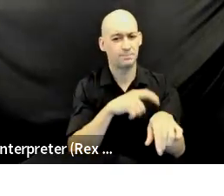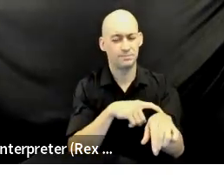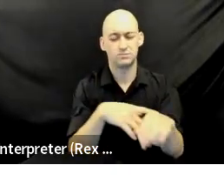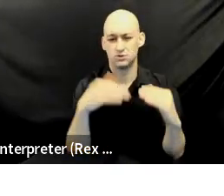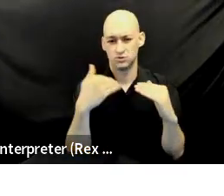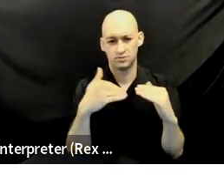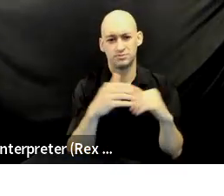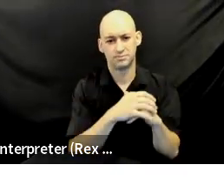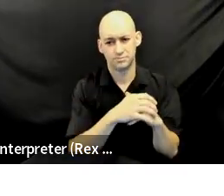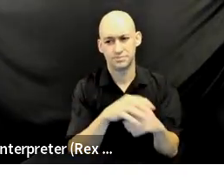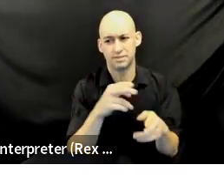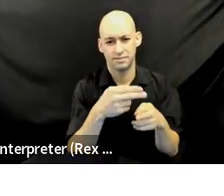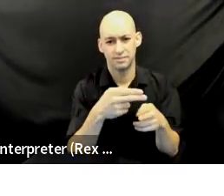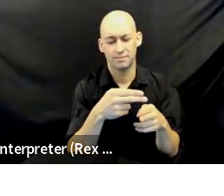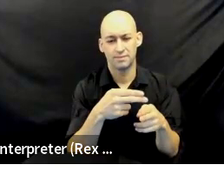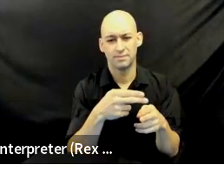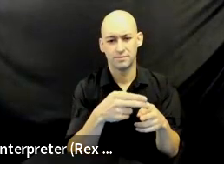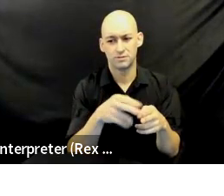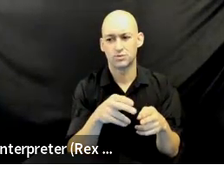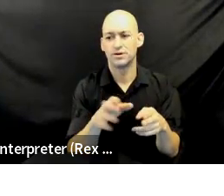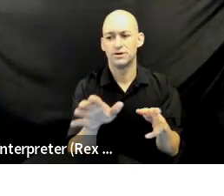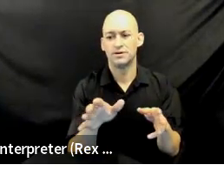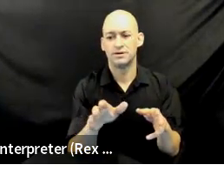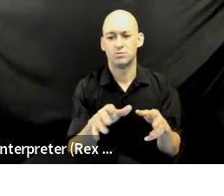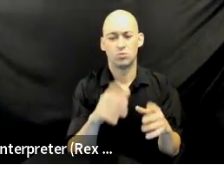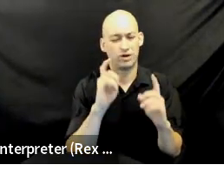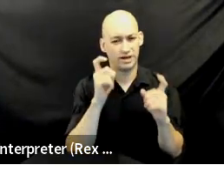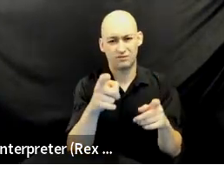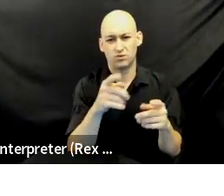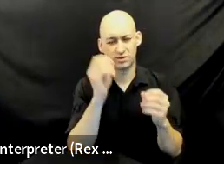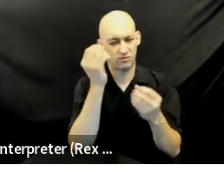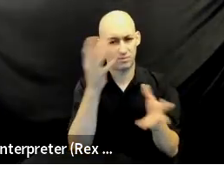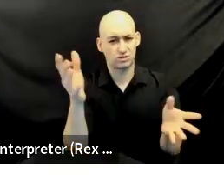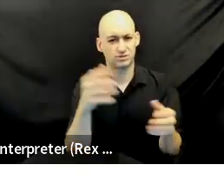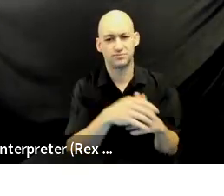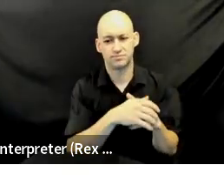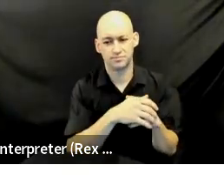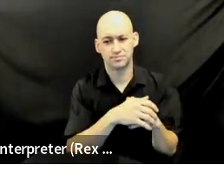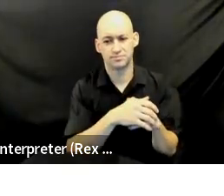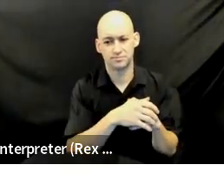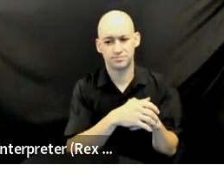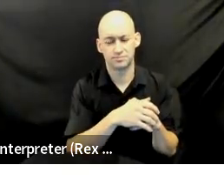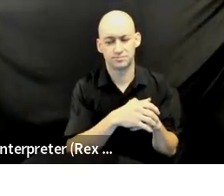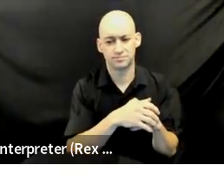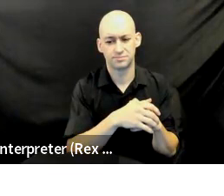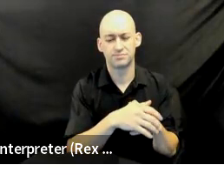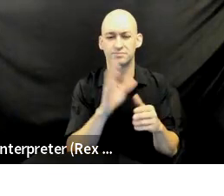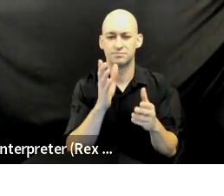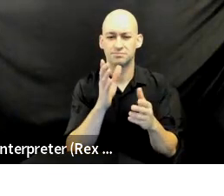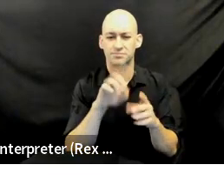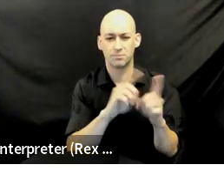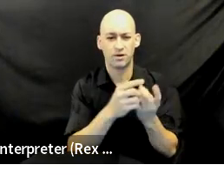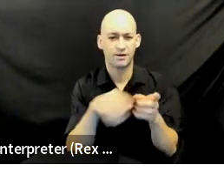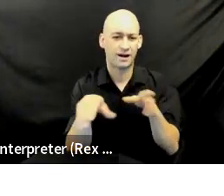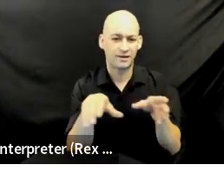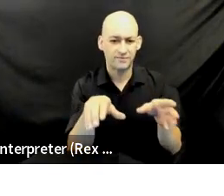through, just acknowledge most of the agenda material has the meeting update, commission activities, departmental activities. As Justin already